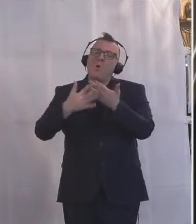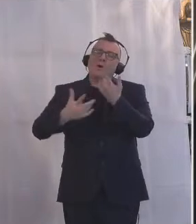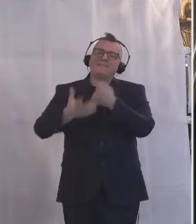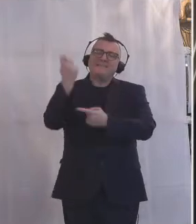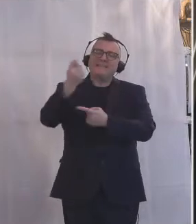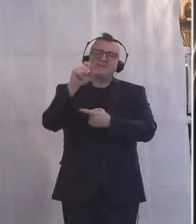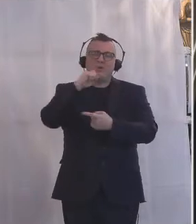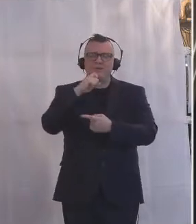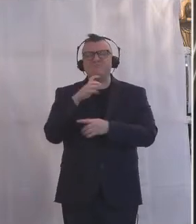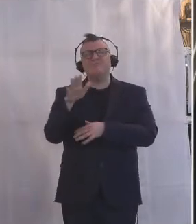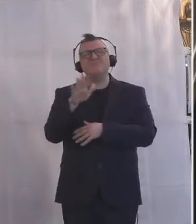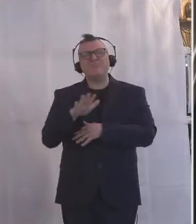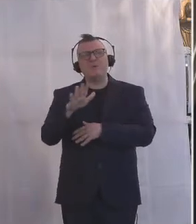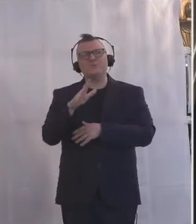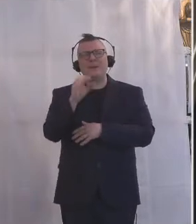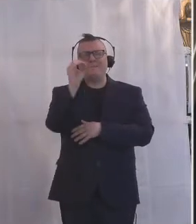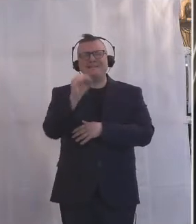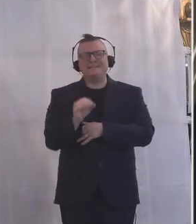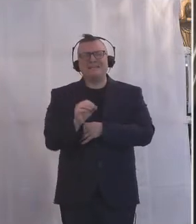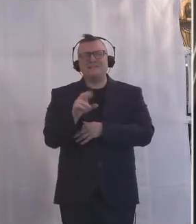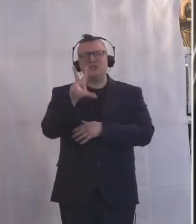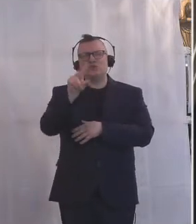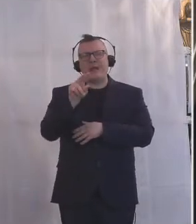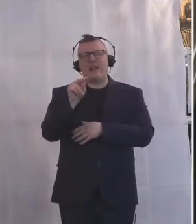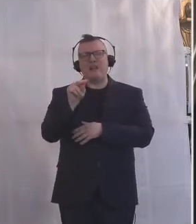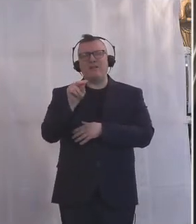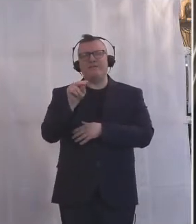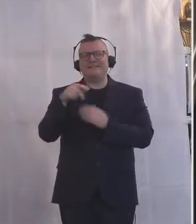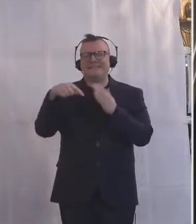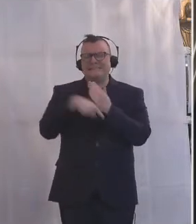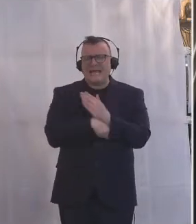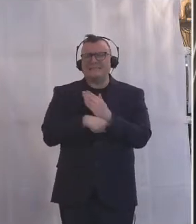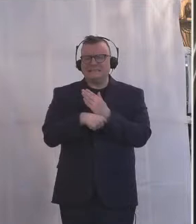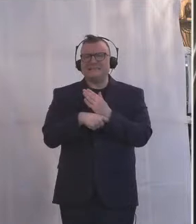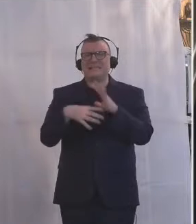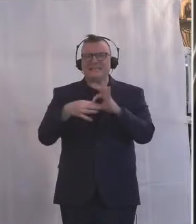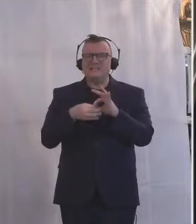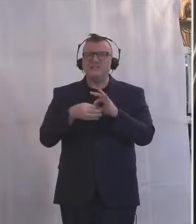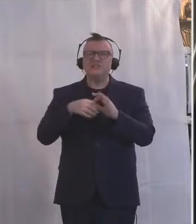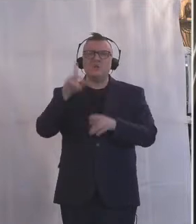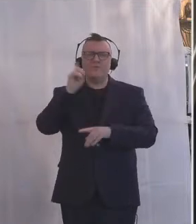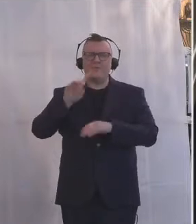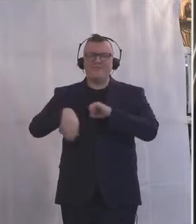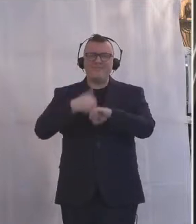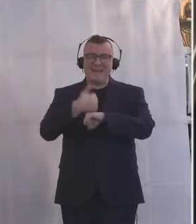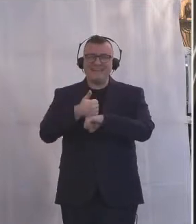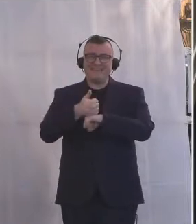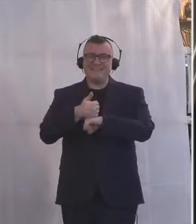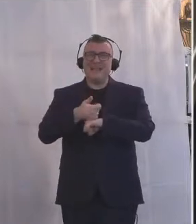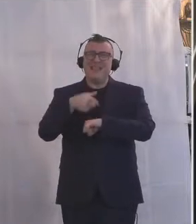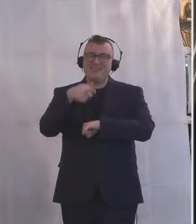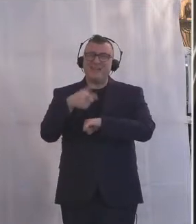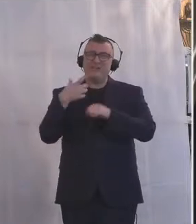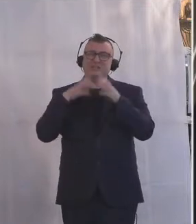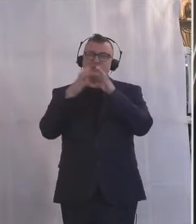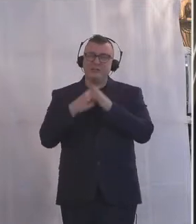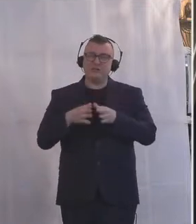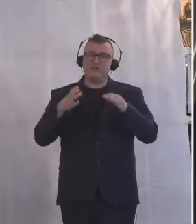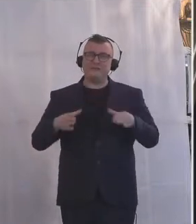it's 12% of decks are from female founders, so we do want to increase that number too. But